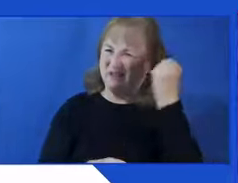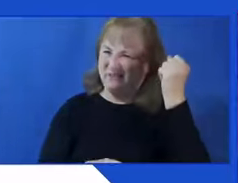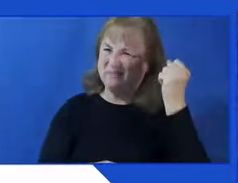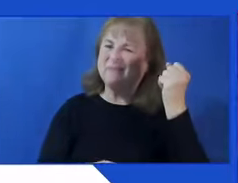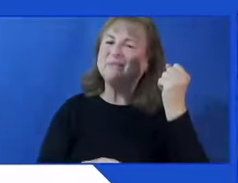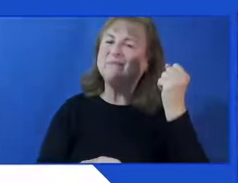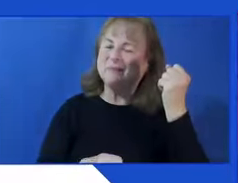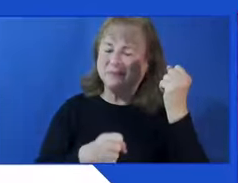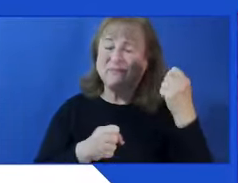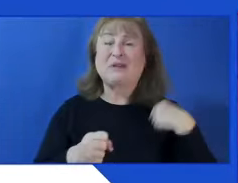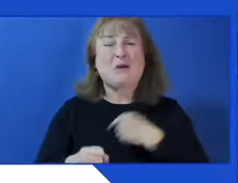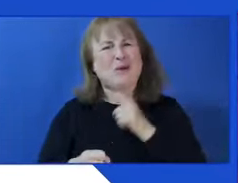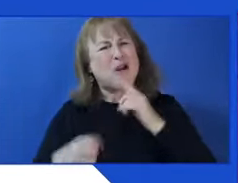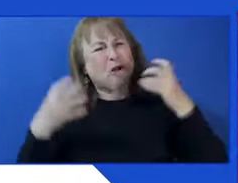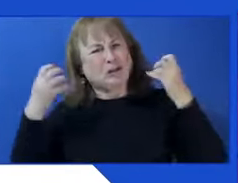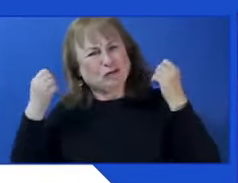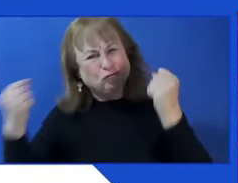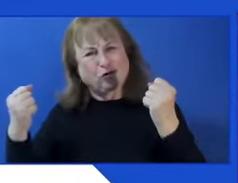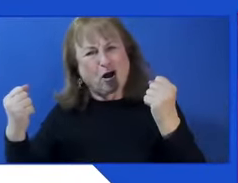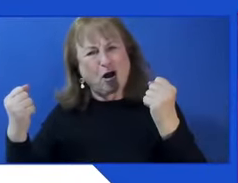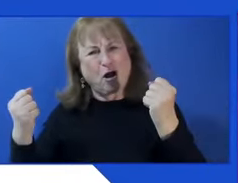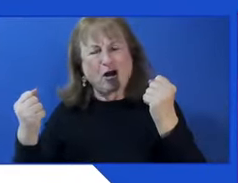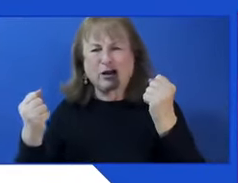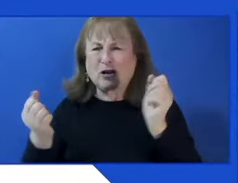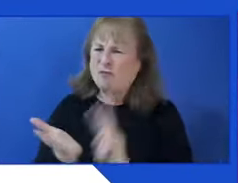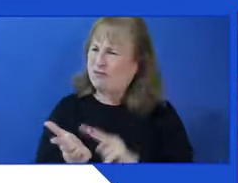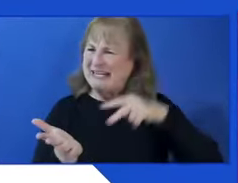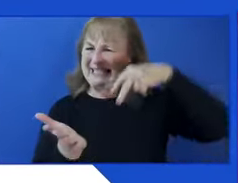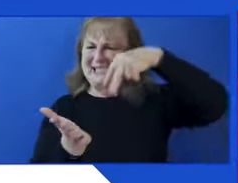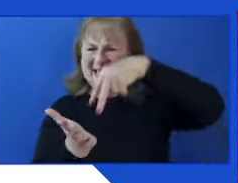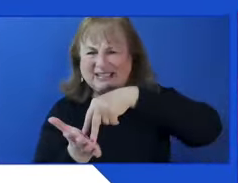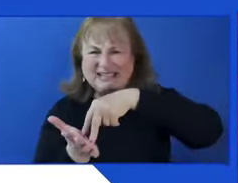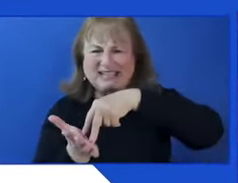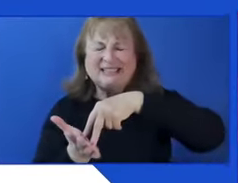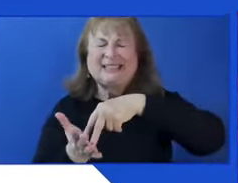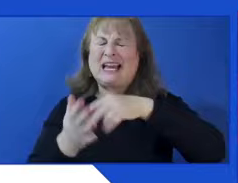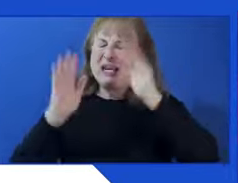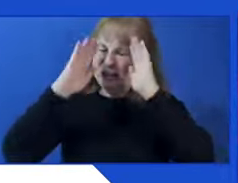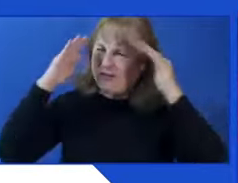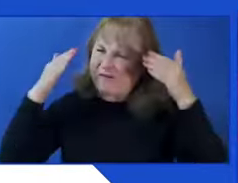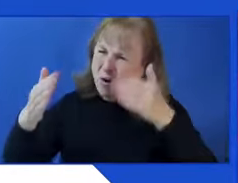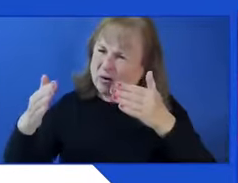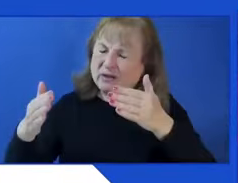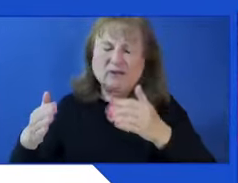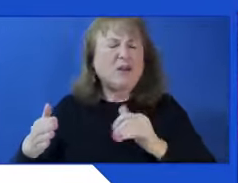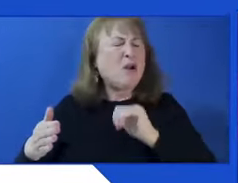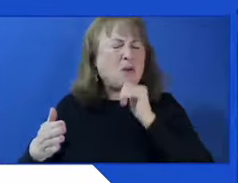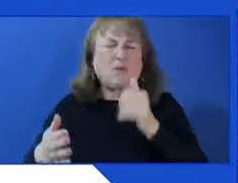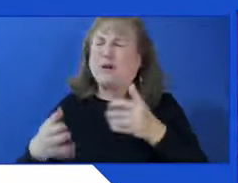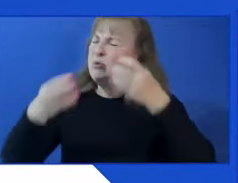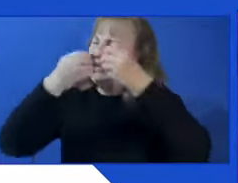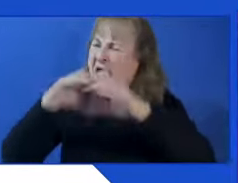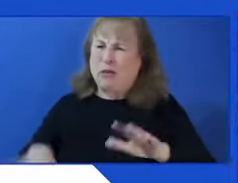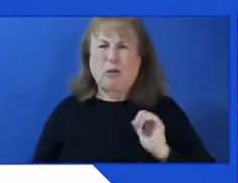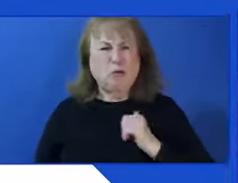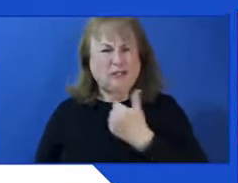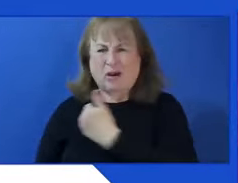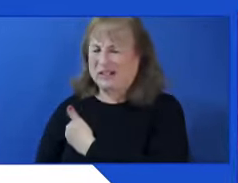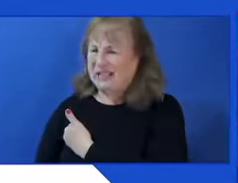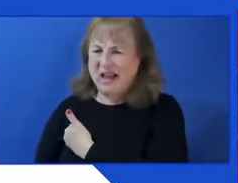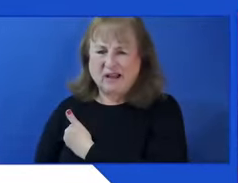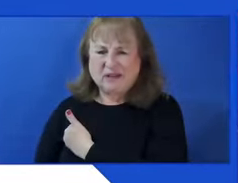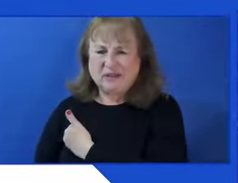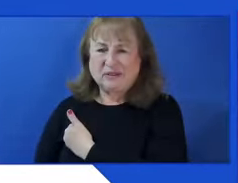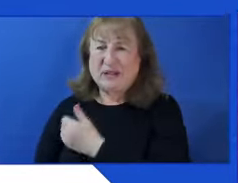We are strong, resilient, and devoted. And we will not lose ourselves. We